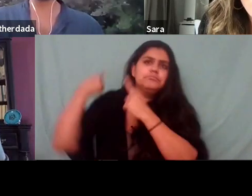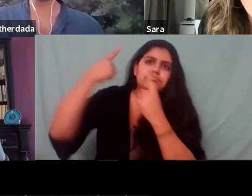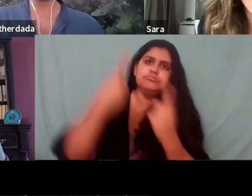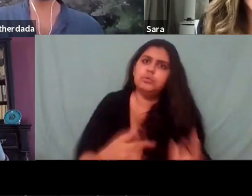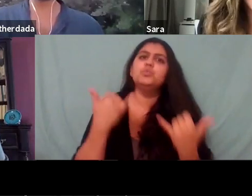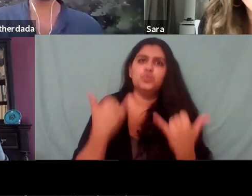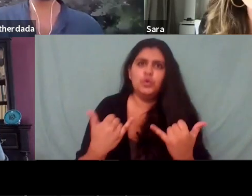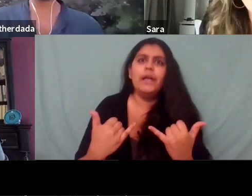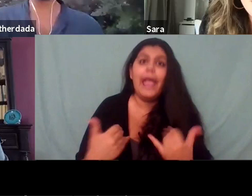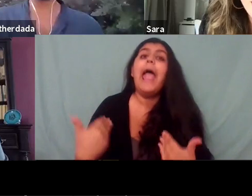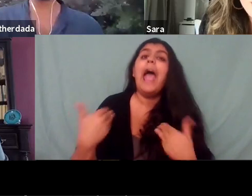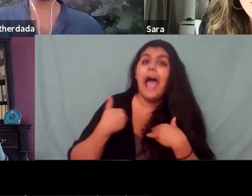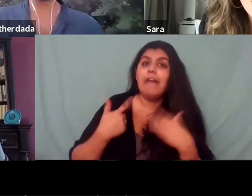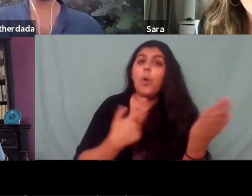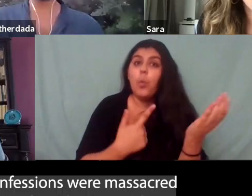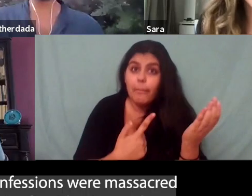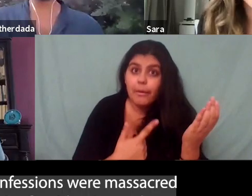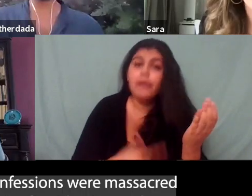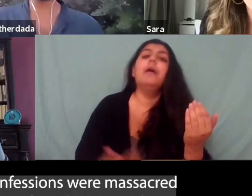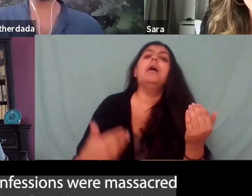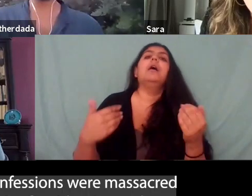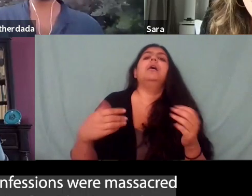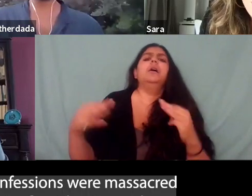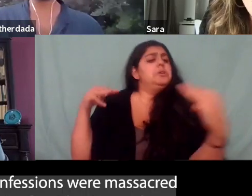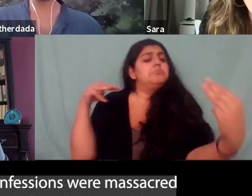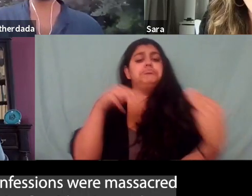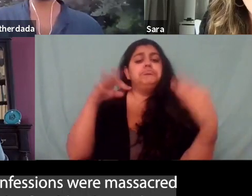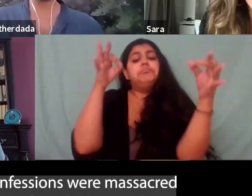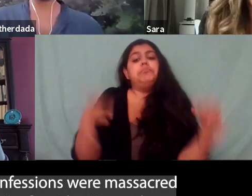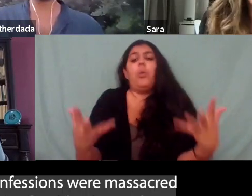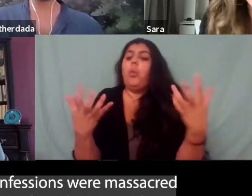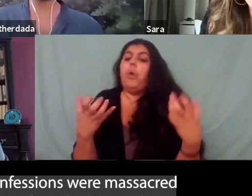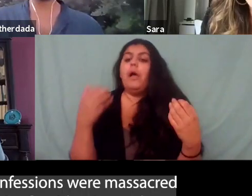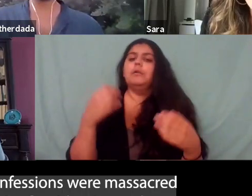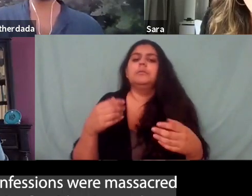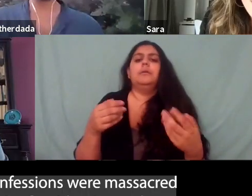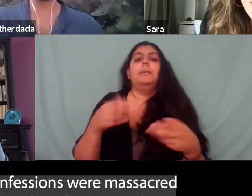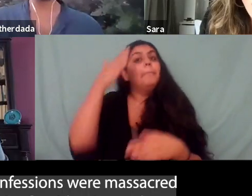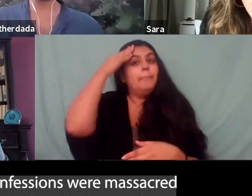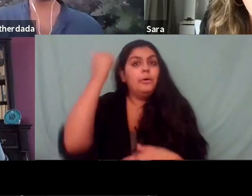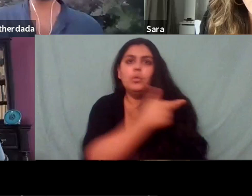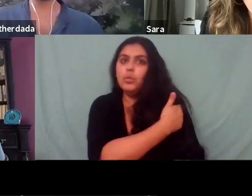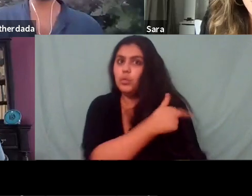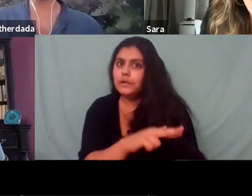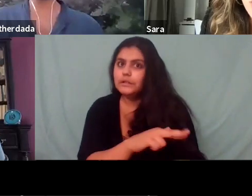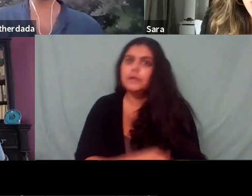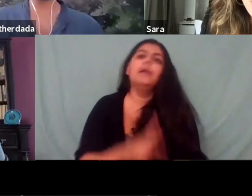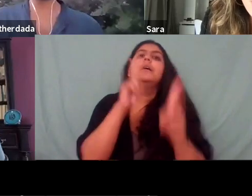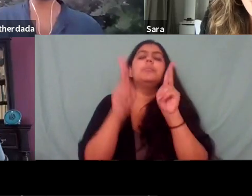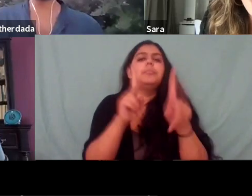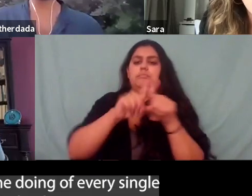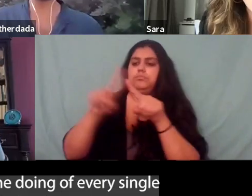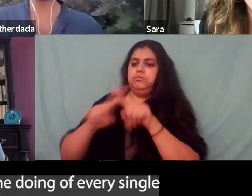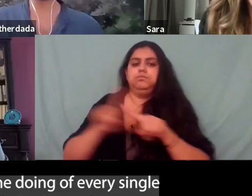whim in the name of sectarian battles. People of all confessions were massacred on the basis of an identity card where the confession was